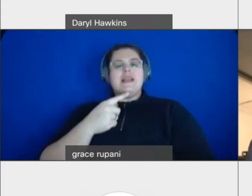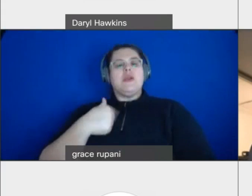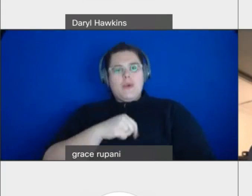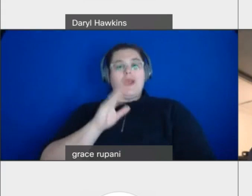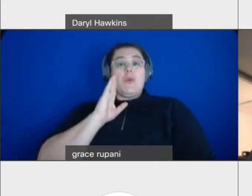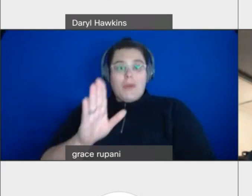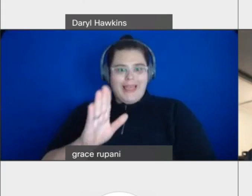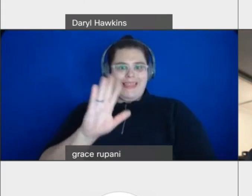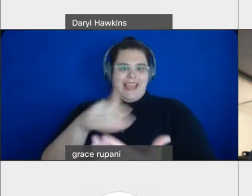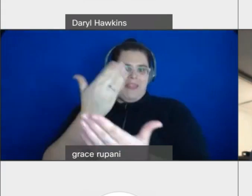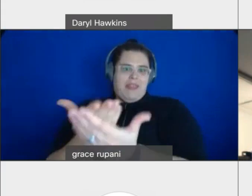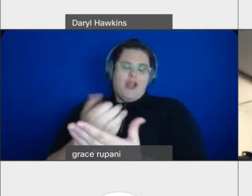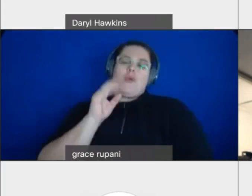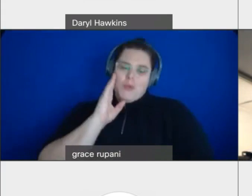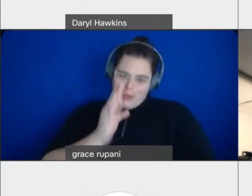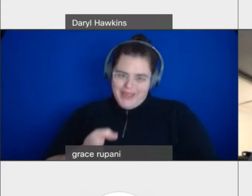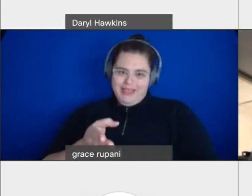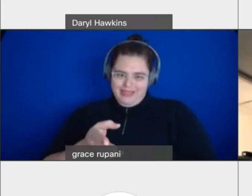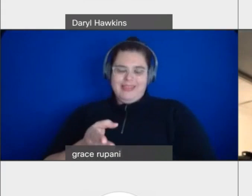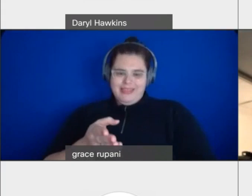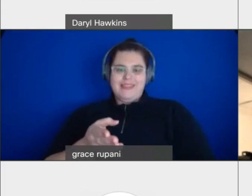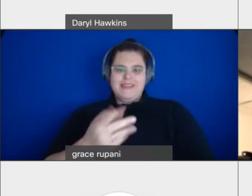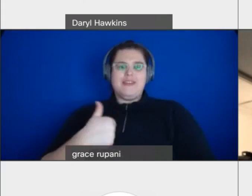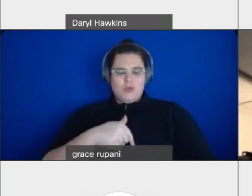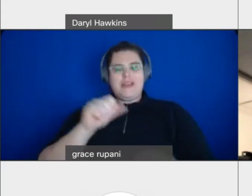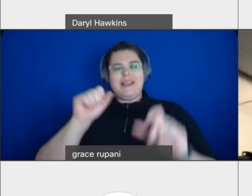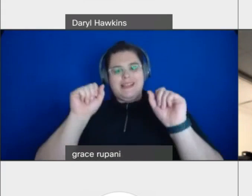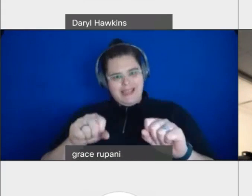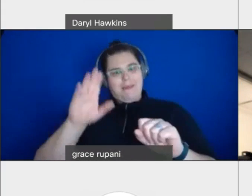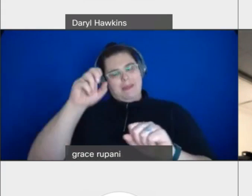said. And that we can be positive.